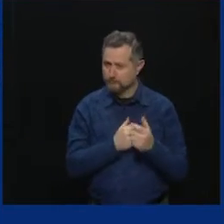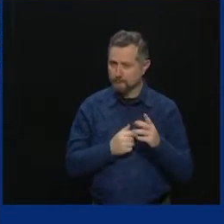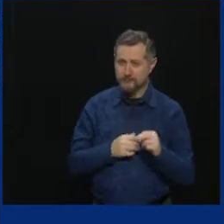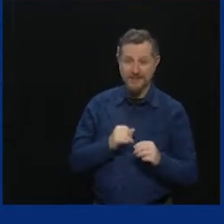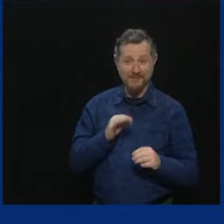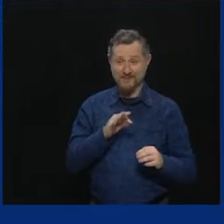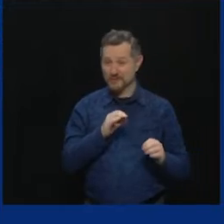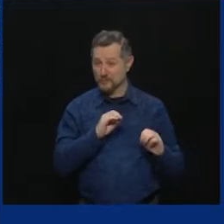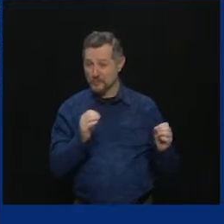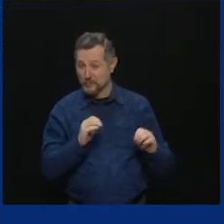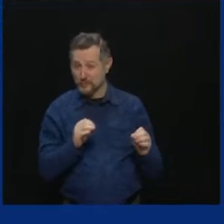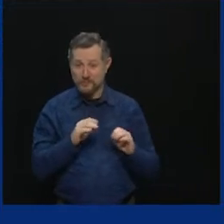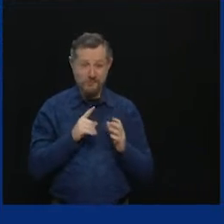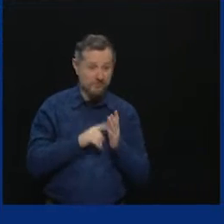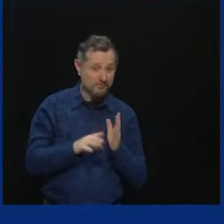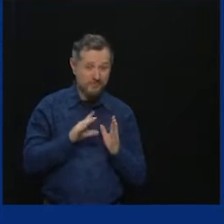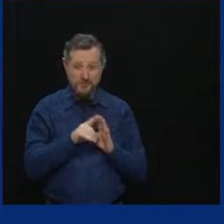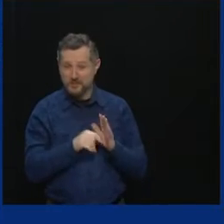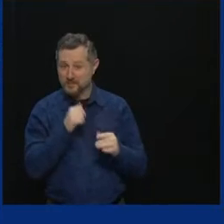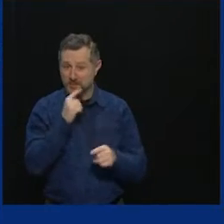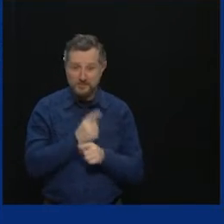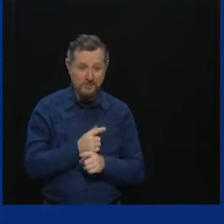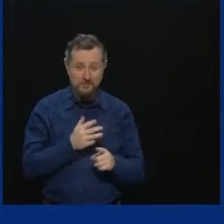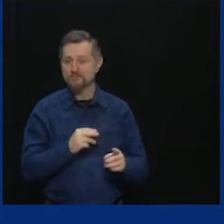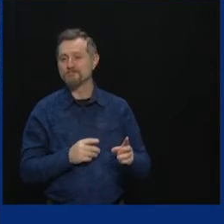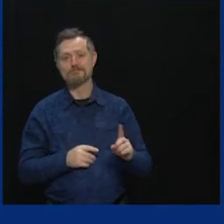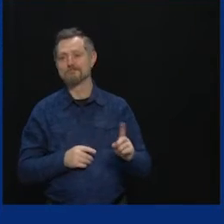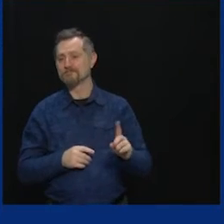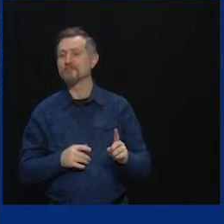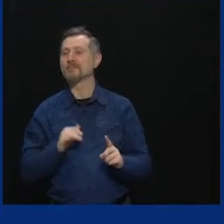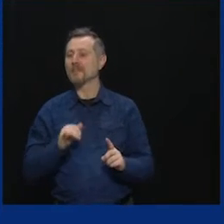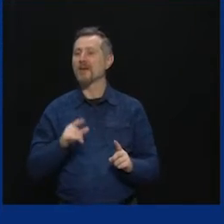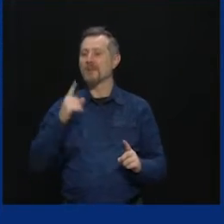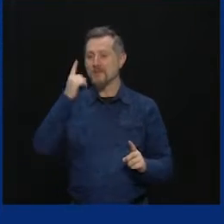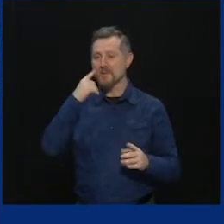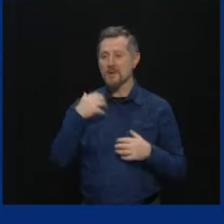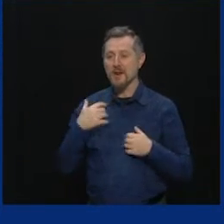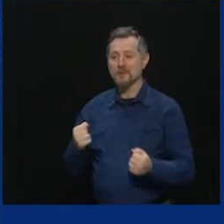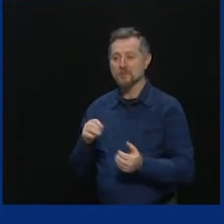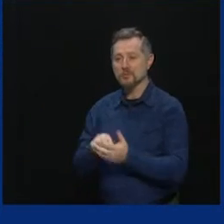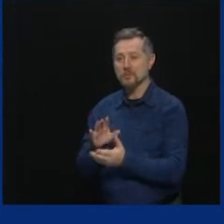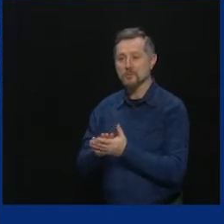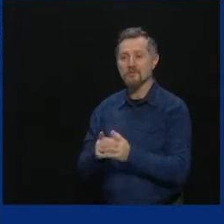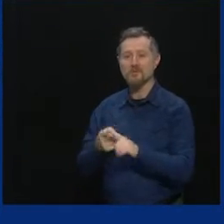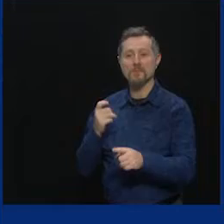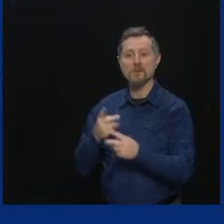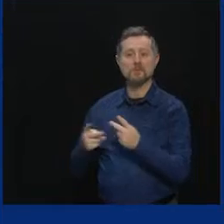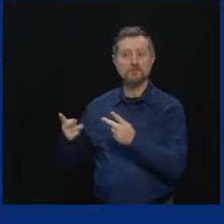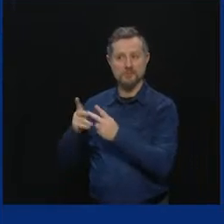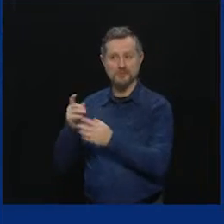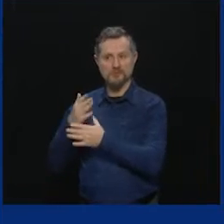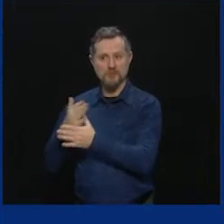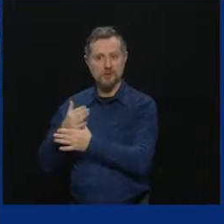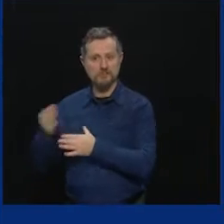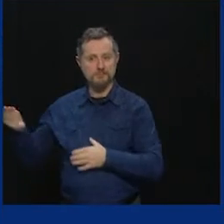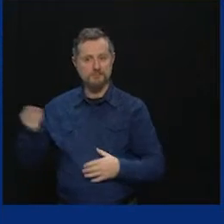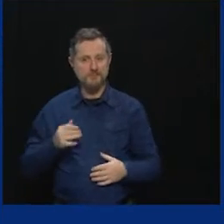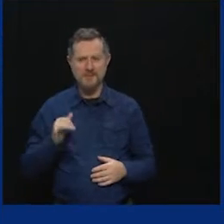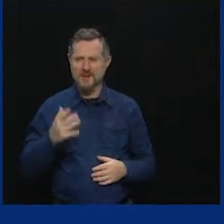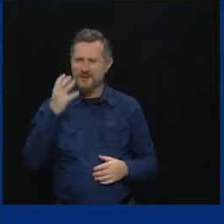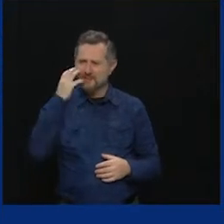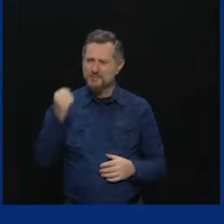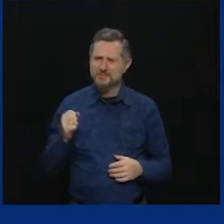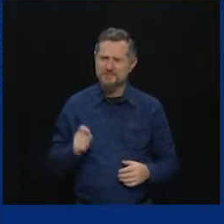a liability with a gun. Even sharing mental health records from other places. These are common sense